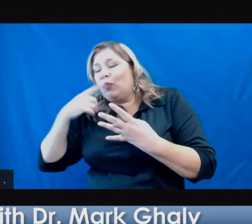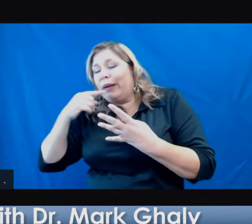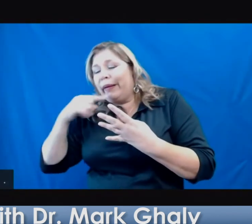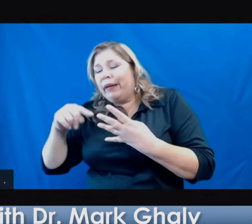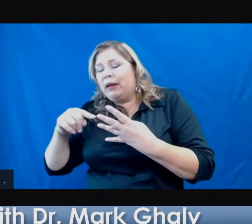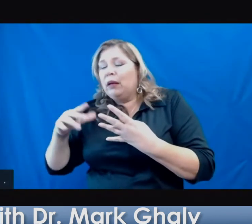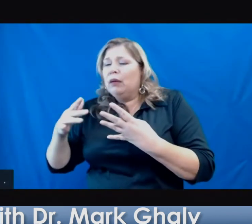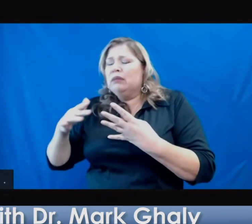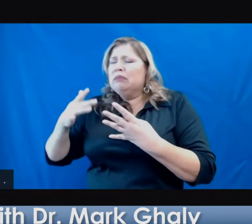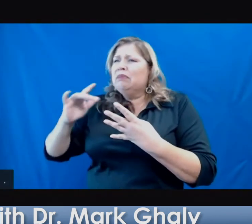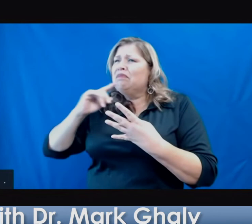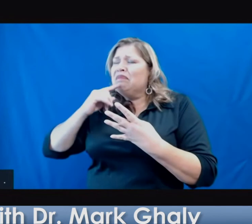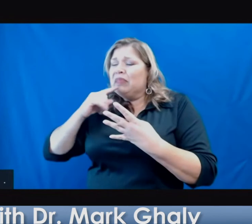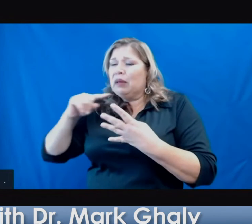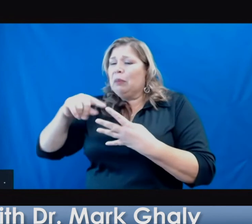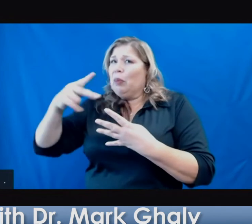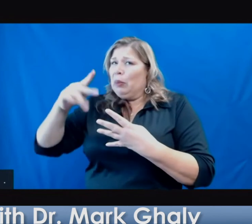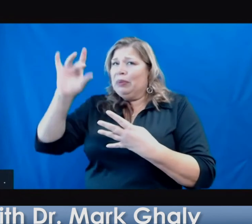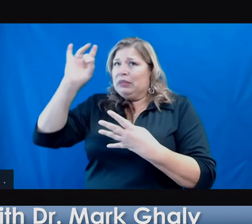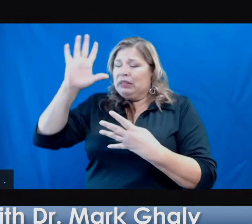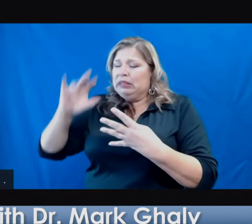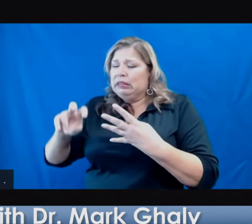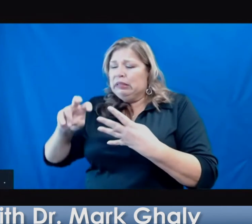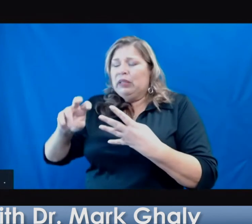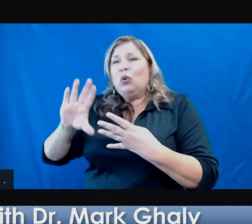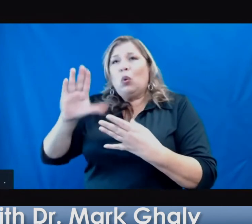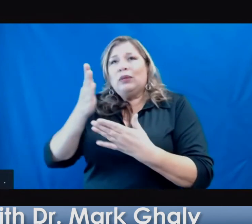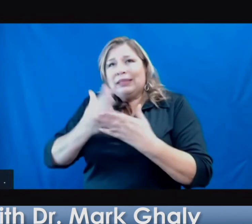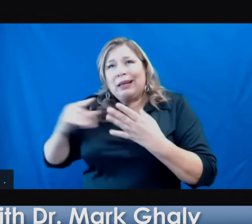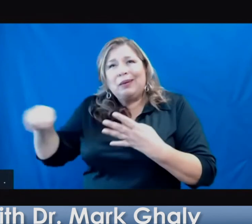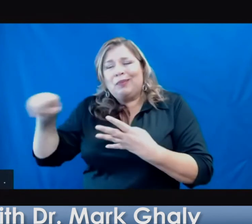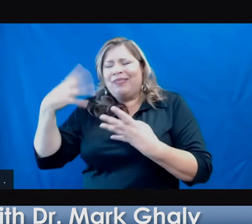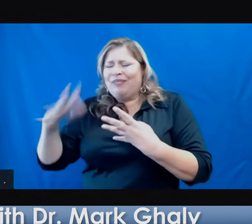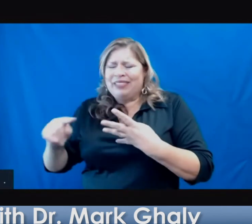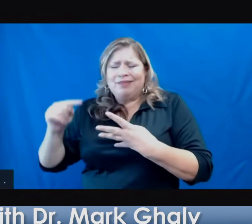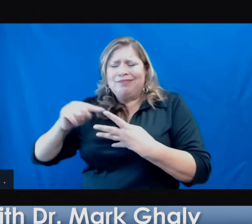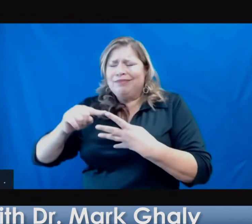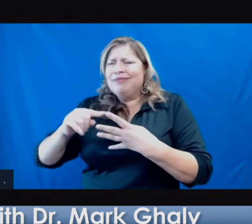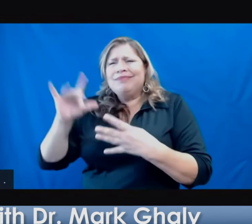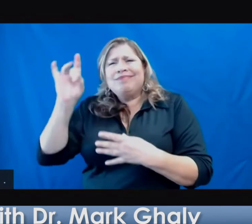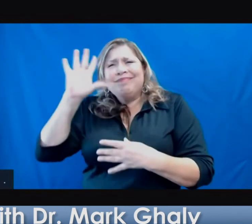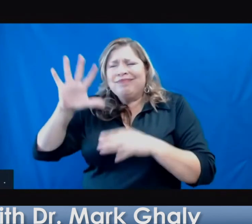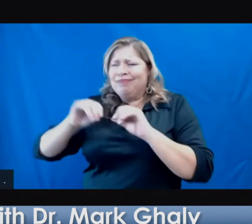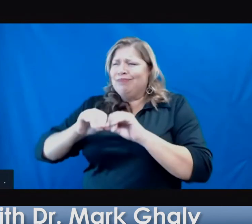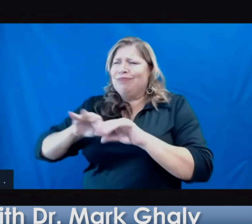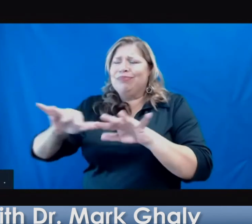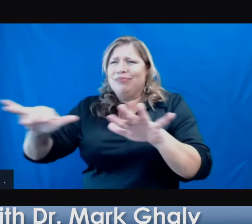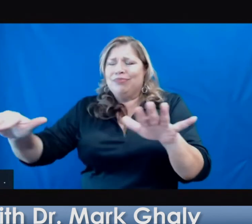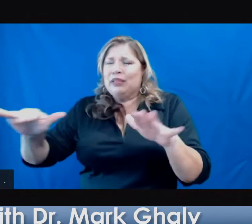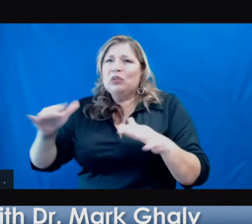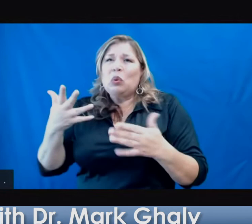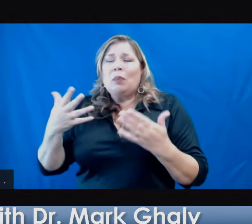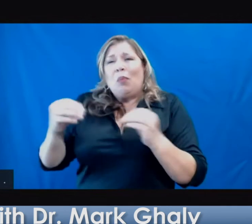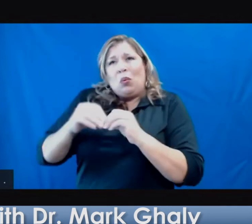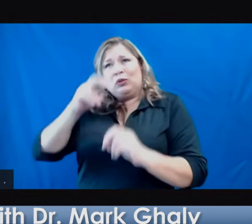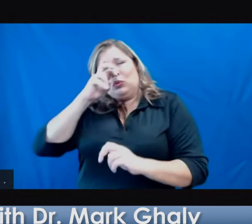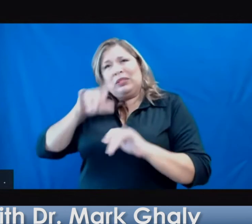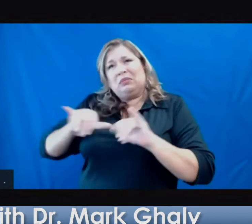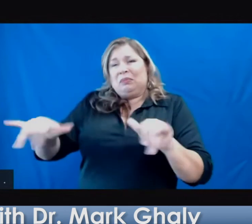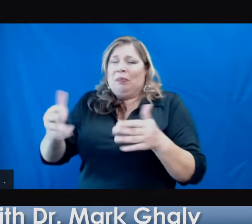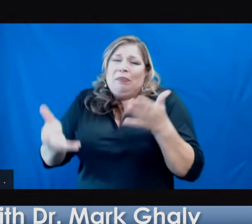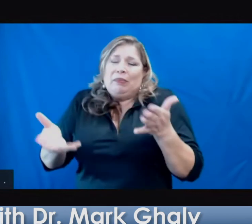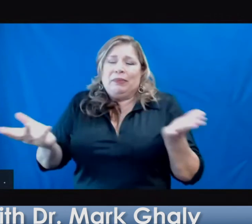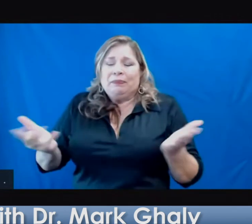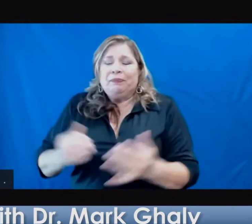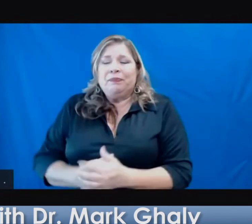Certain parts of our state have experienced that quite quickly over the past many weeks. And then to the last part of your